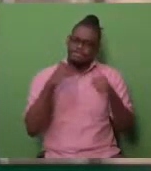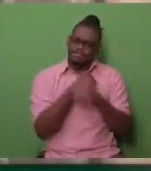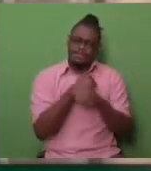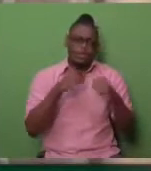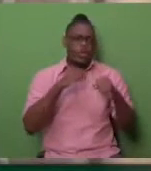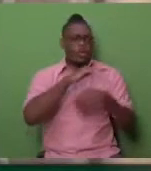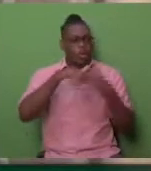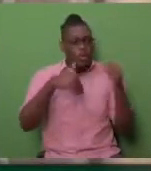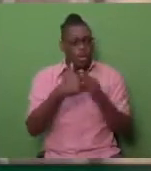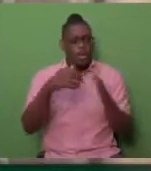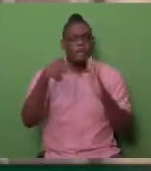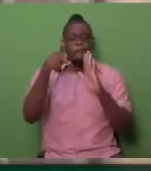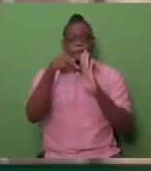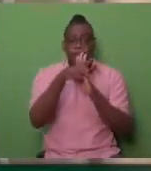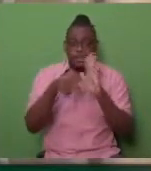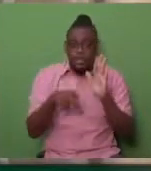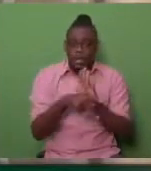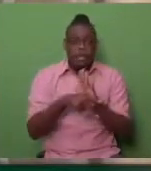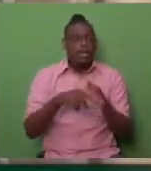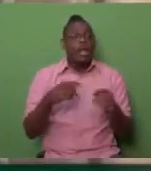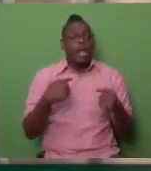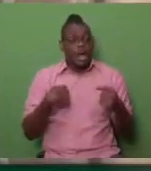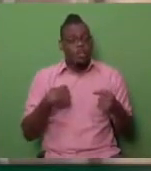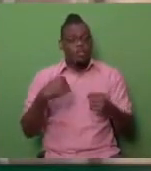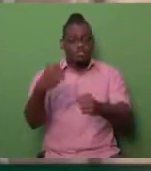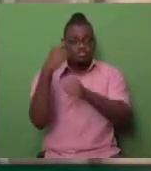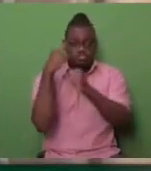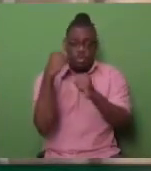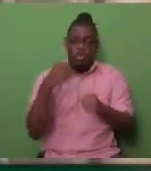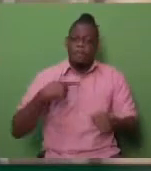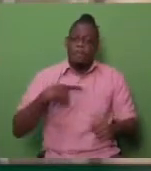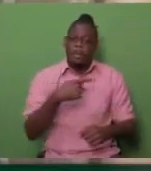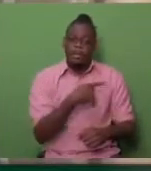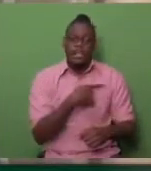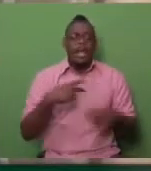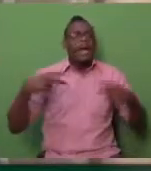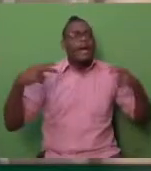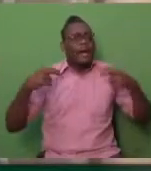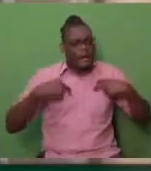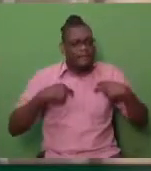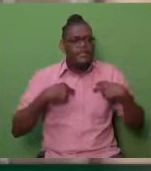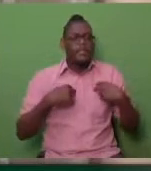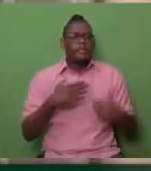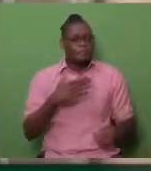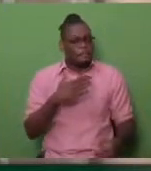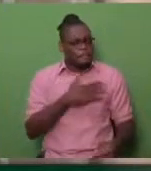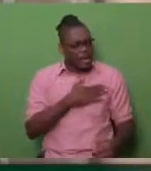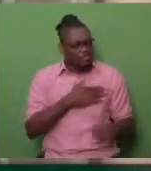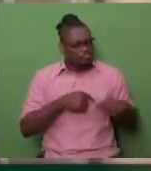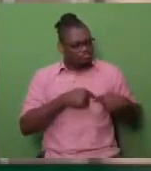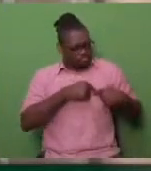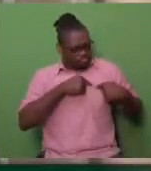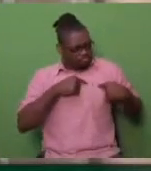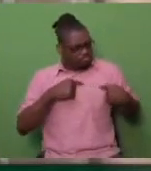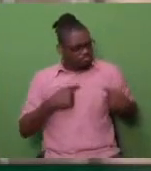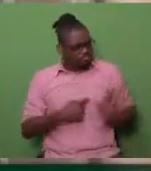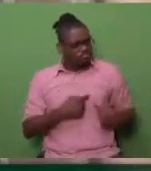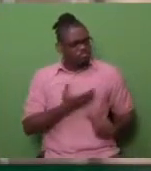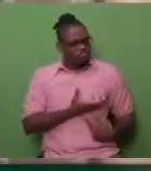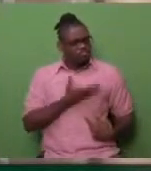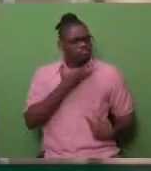our constitution and in accordance with my conscience and my humanity. And so too will my members of the team.